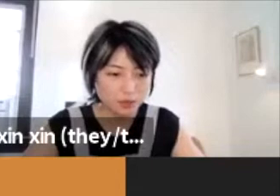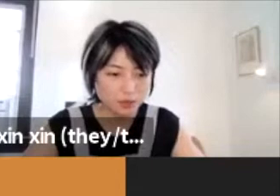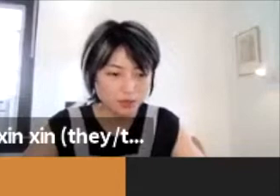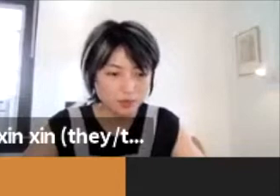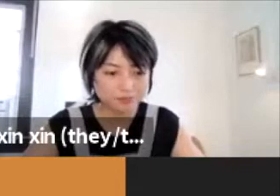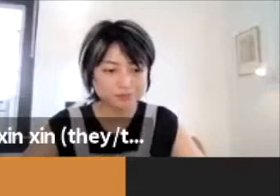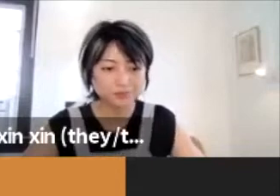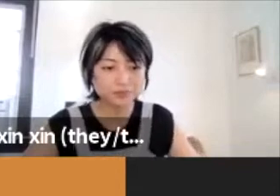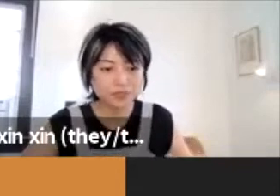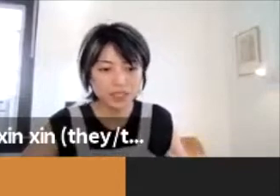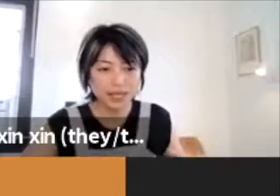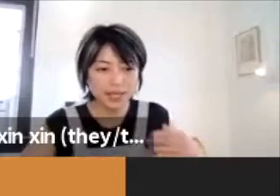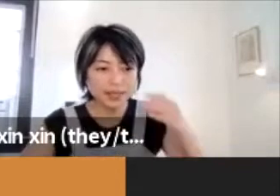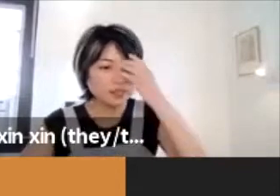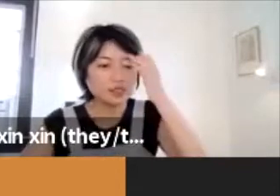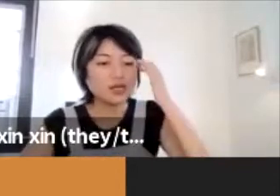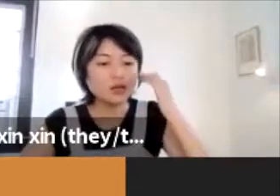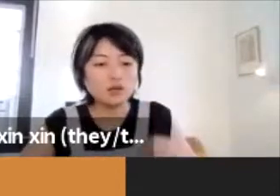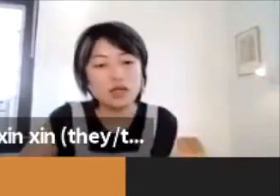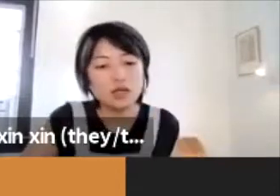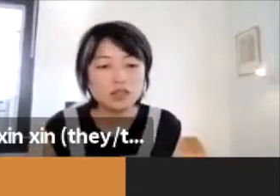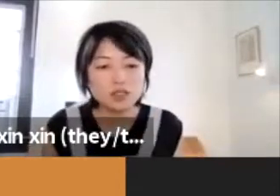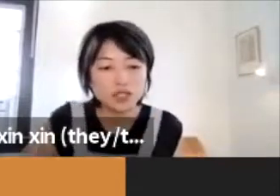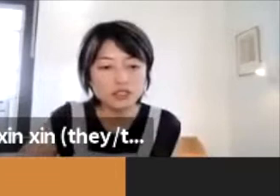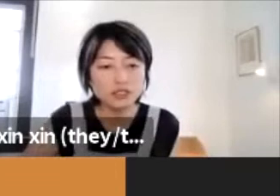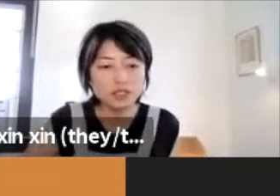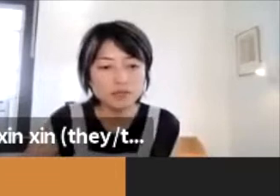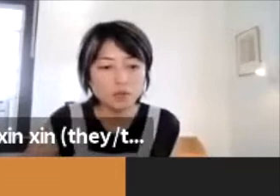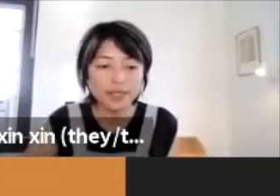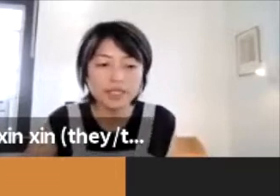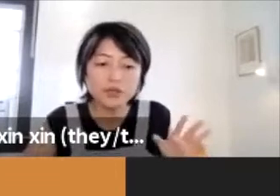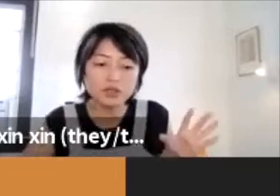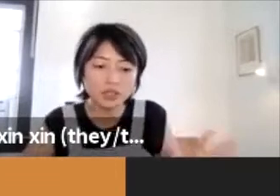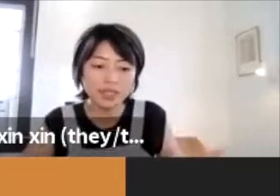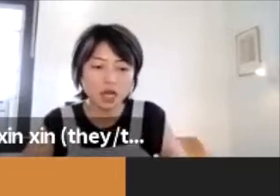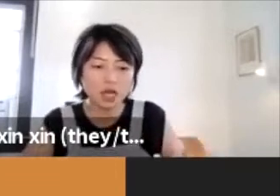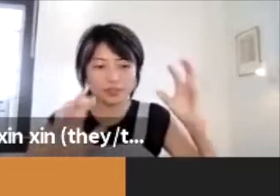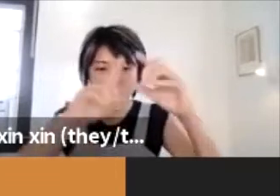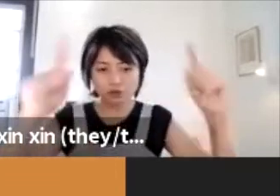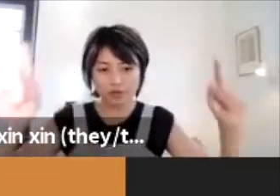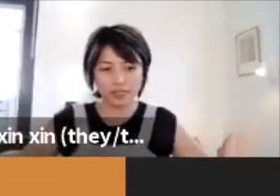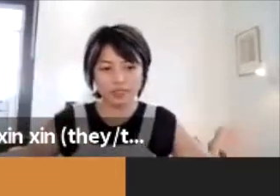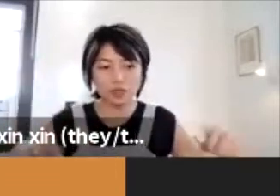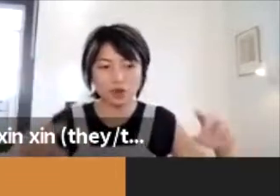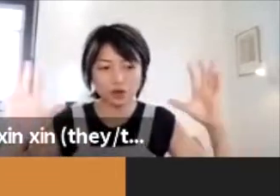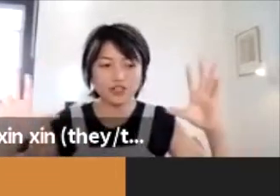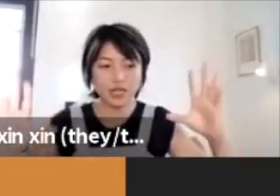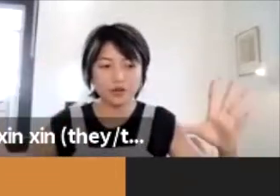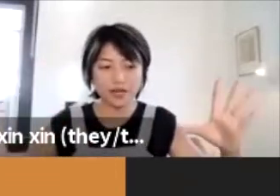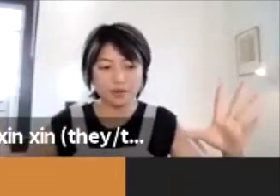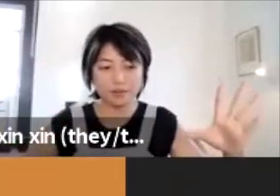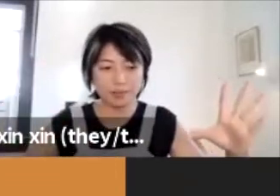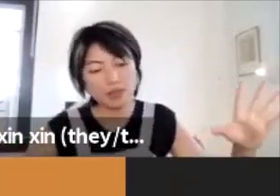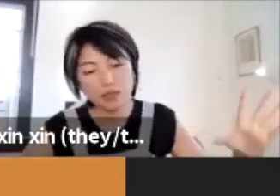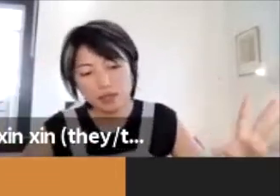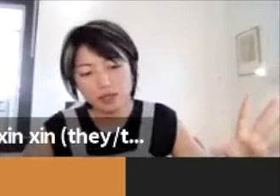purple blue. And so here, when you click on the screen, the orange